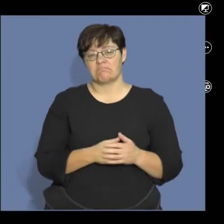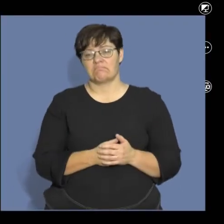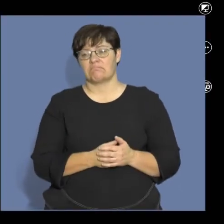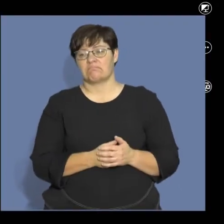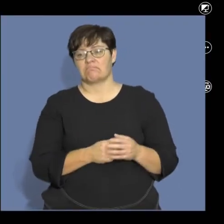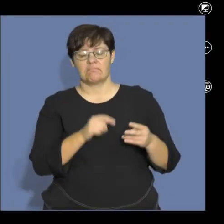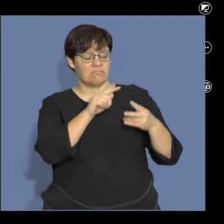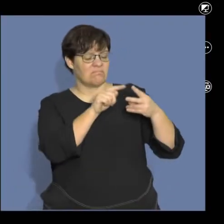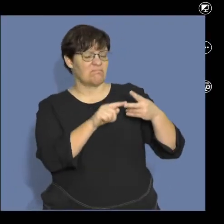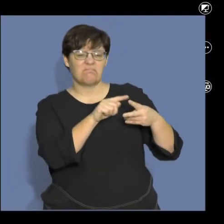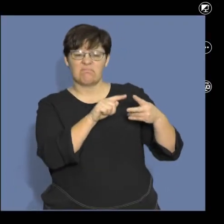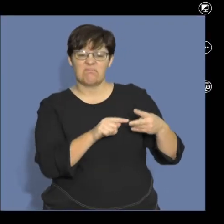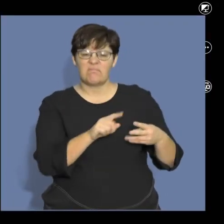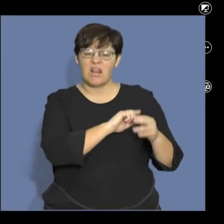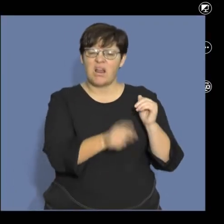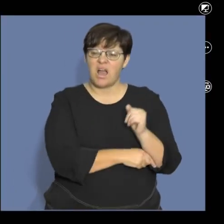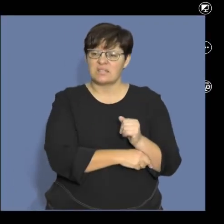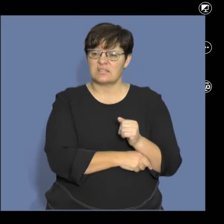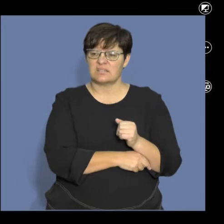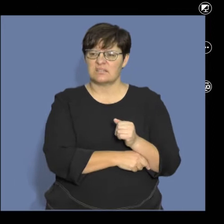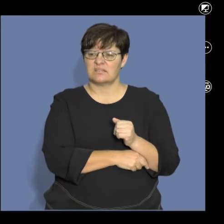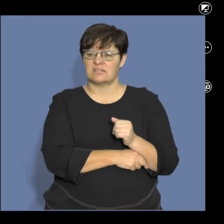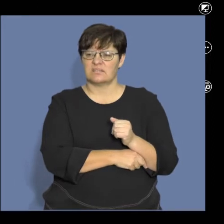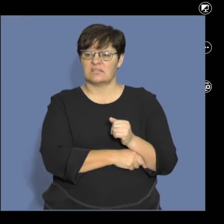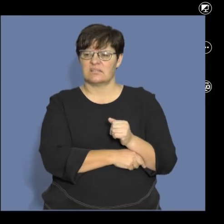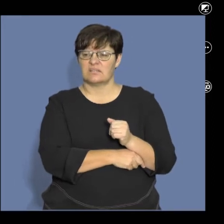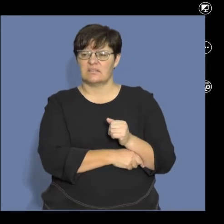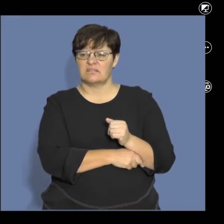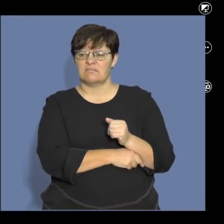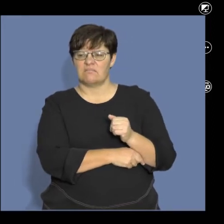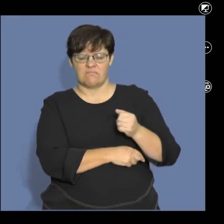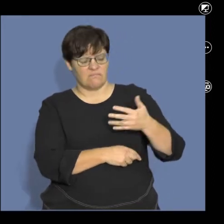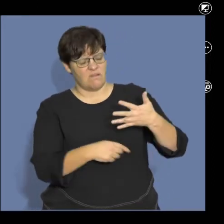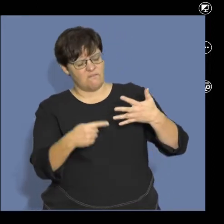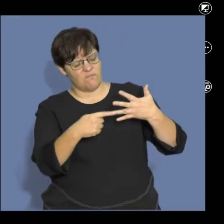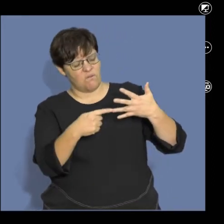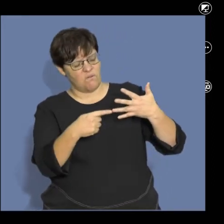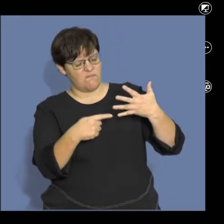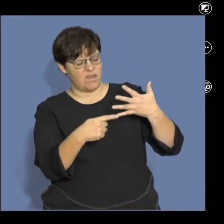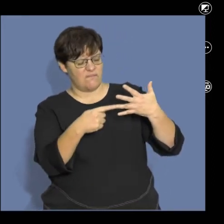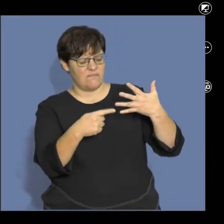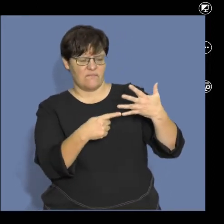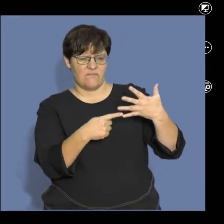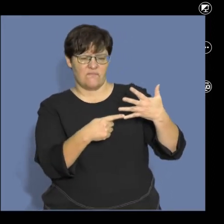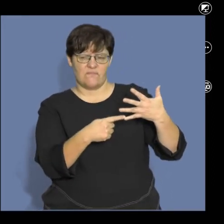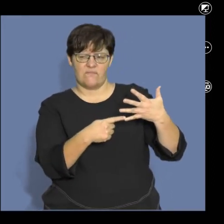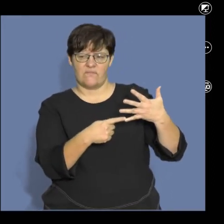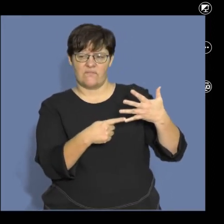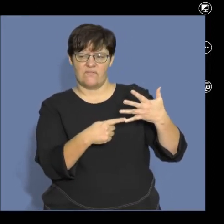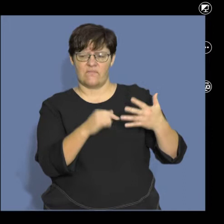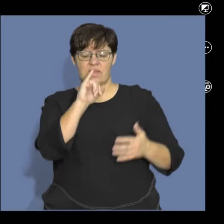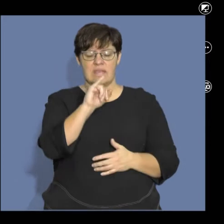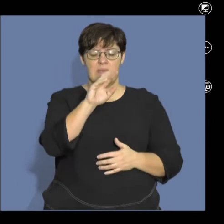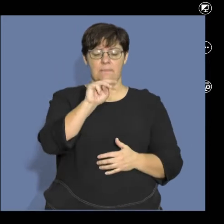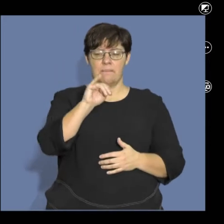What about these two terms that look pretty similar? Immigration